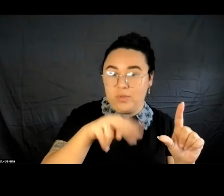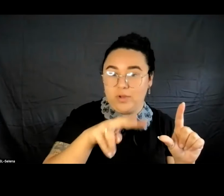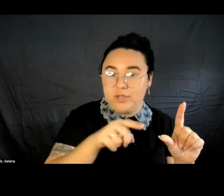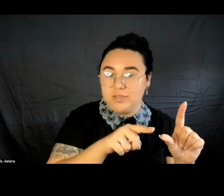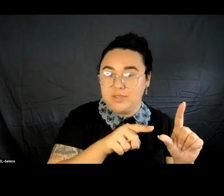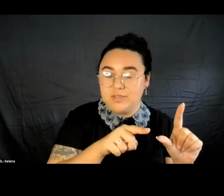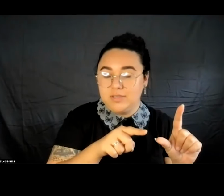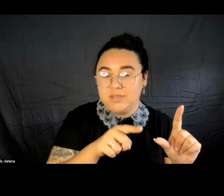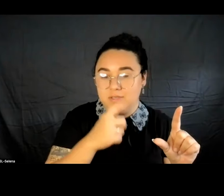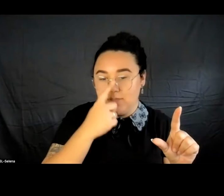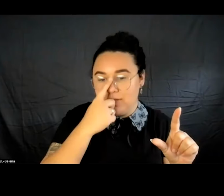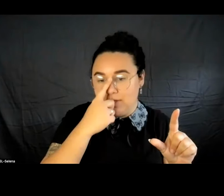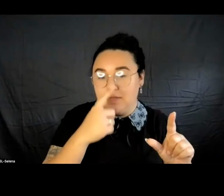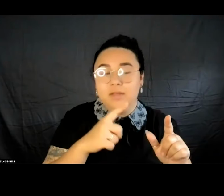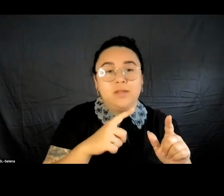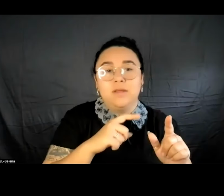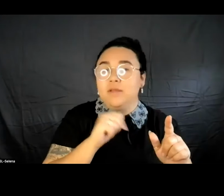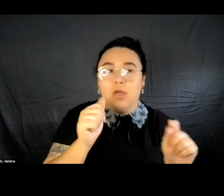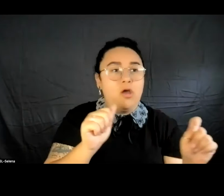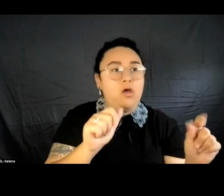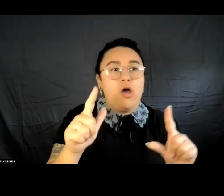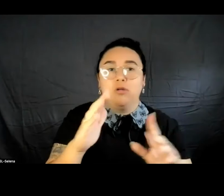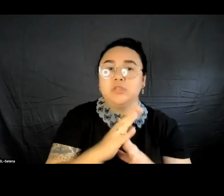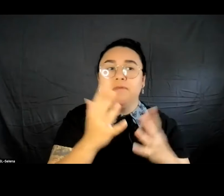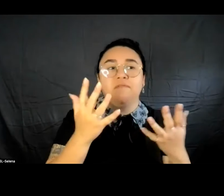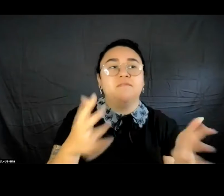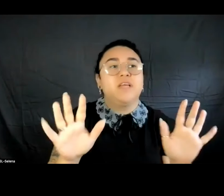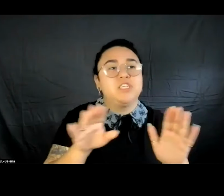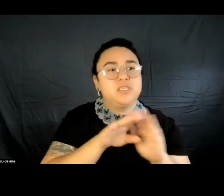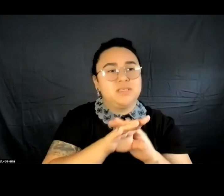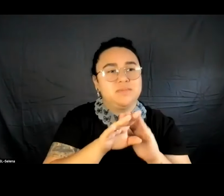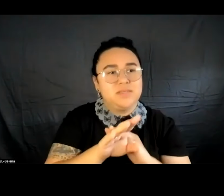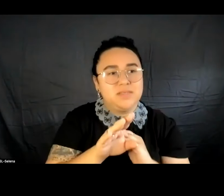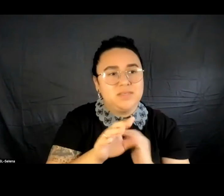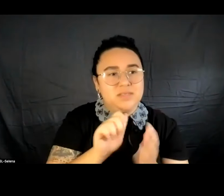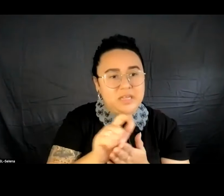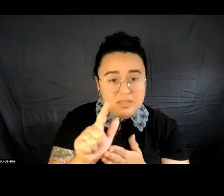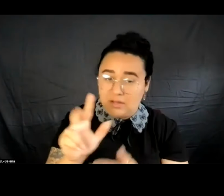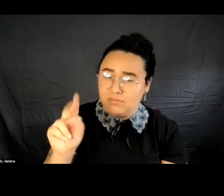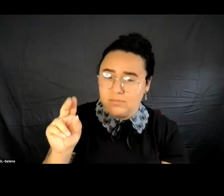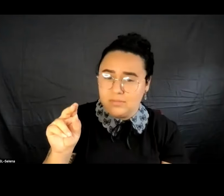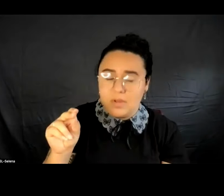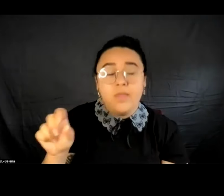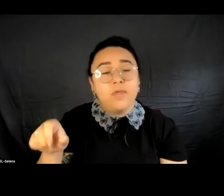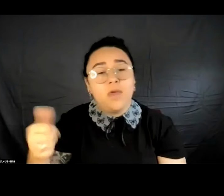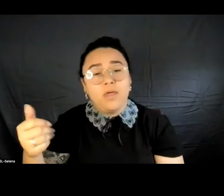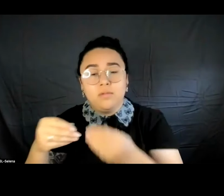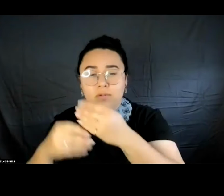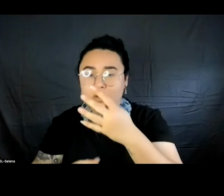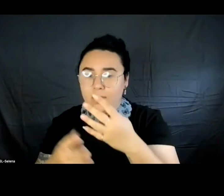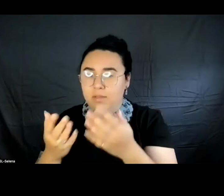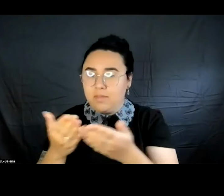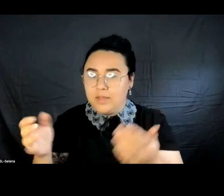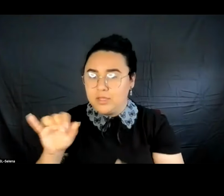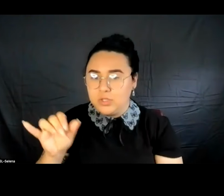are not the beginning and the end of accessibility. And so as we all know, there's lots of other things that you have